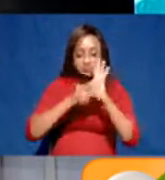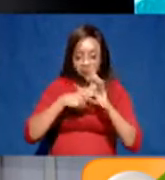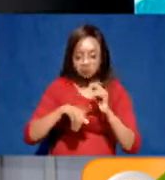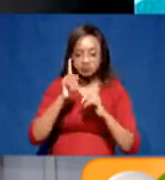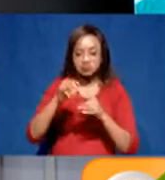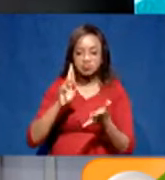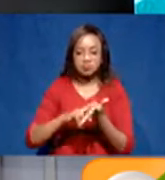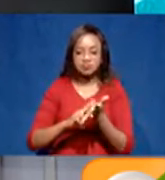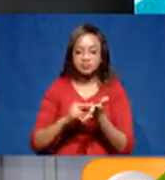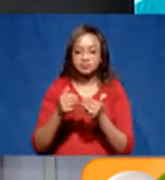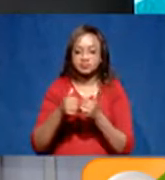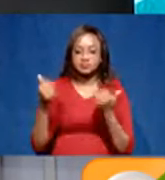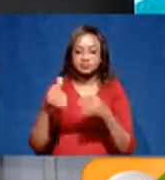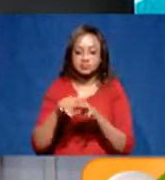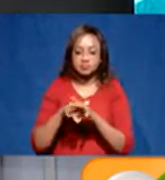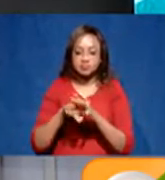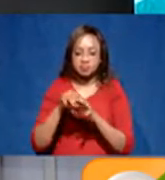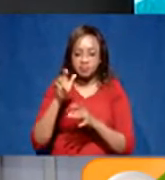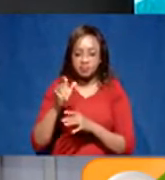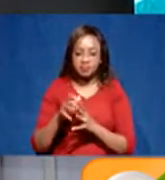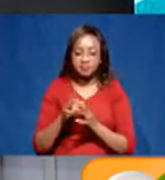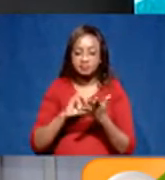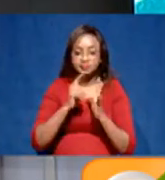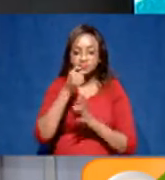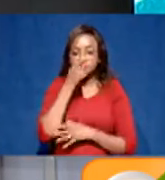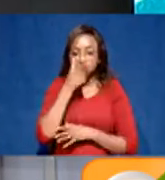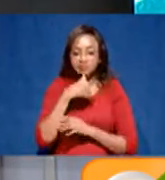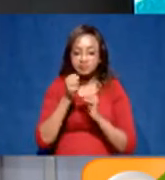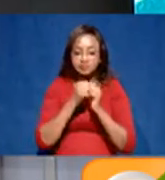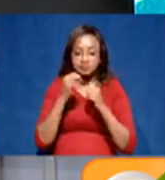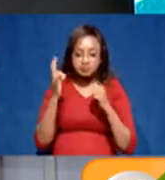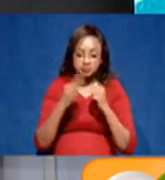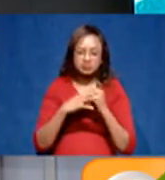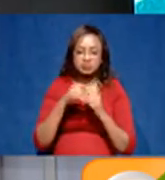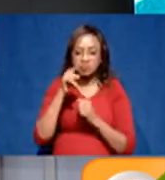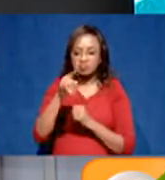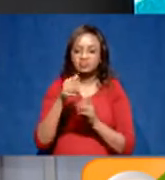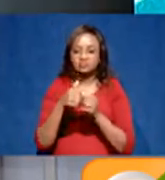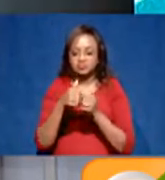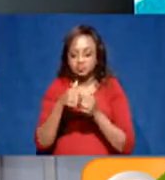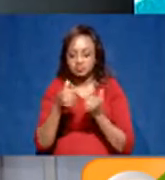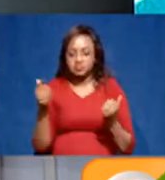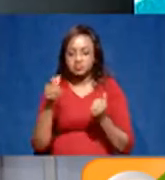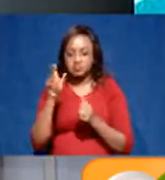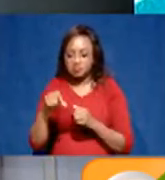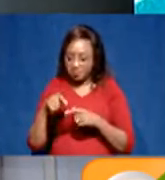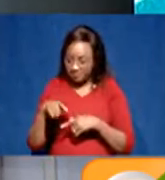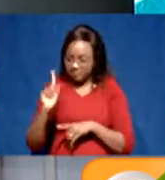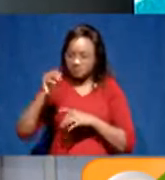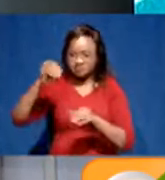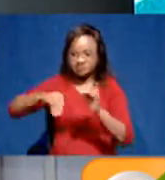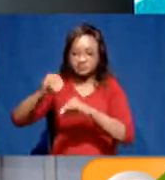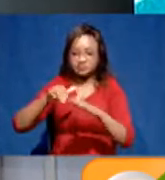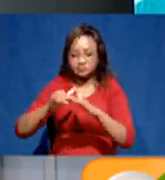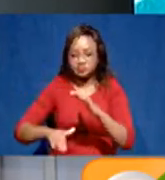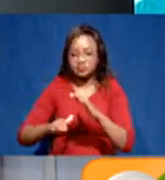as separate household. Not this. Once you turn 18, you're supposed to register as a separate household and make your contribution at a minimum